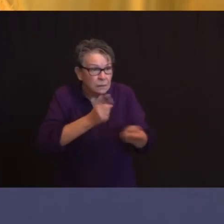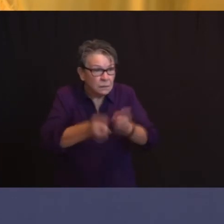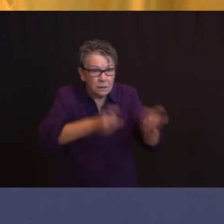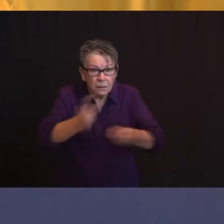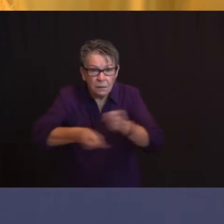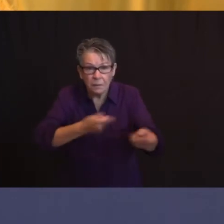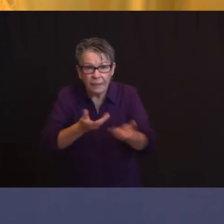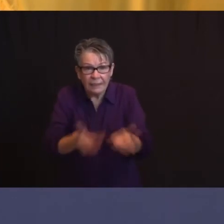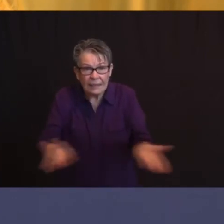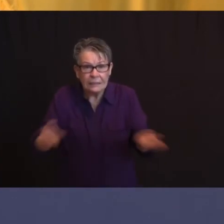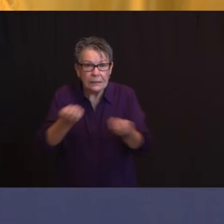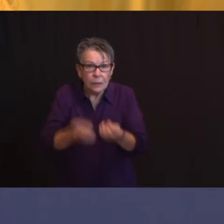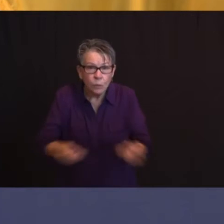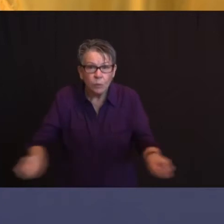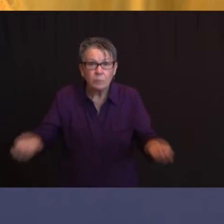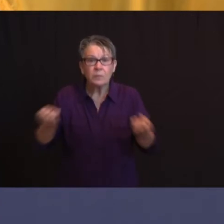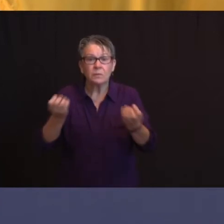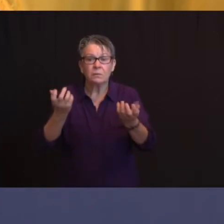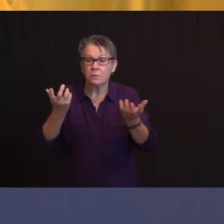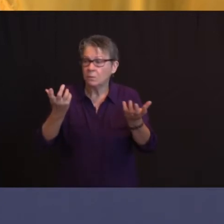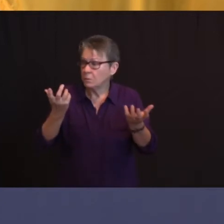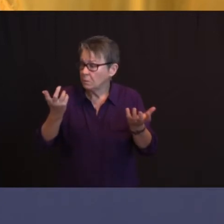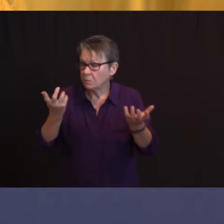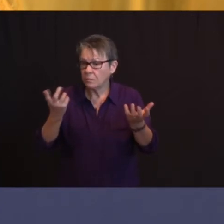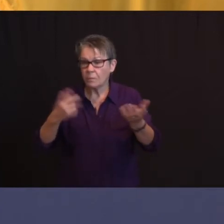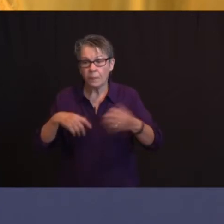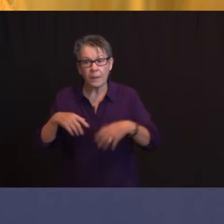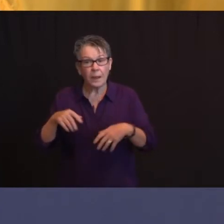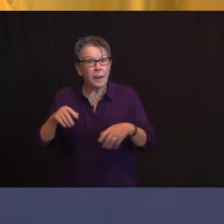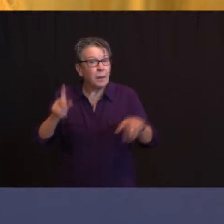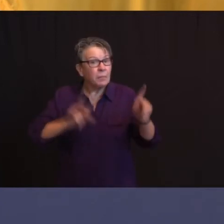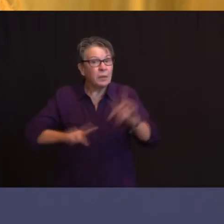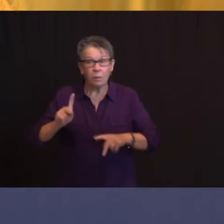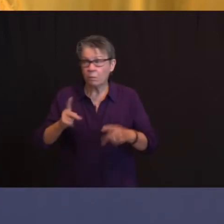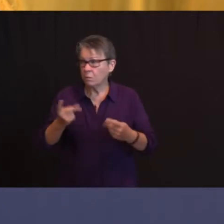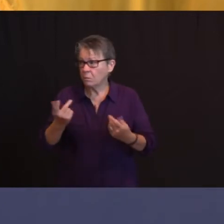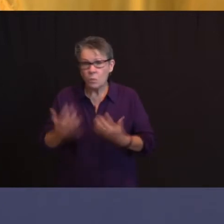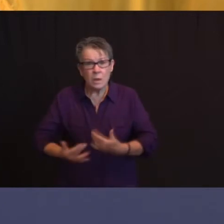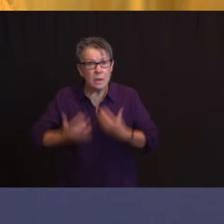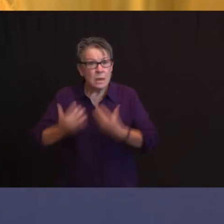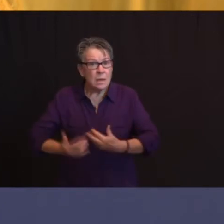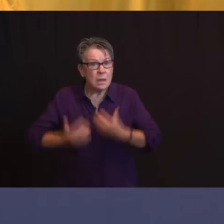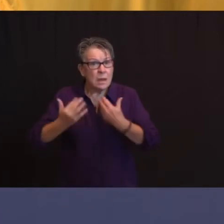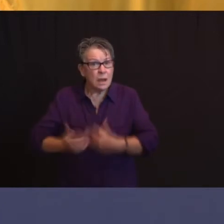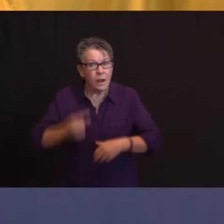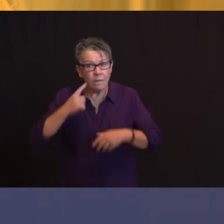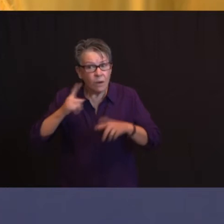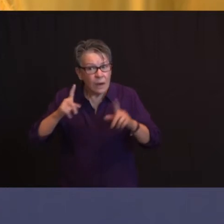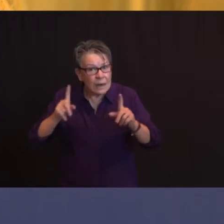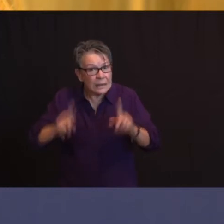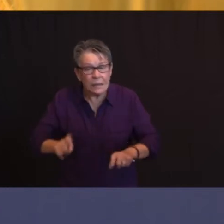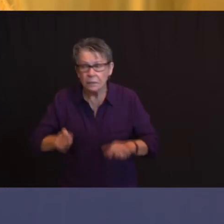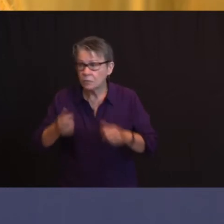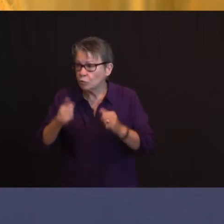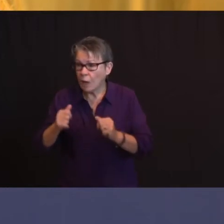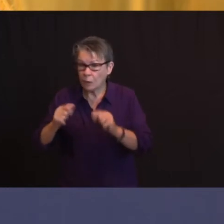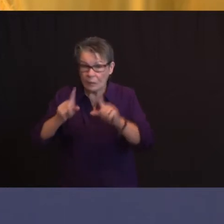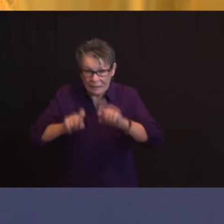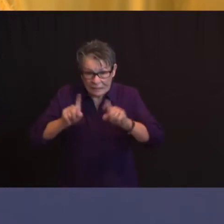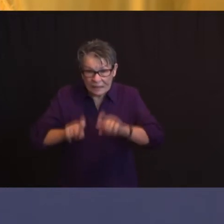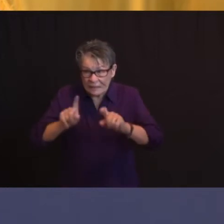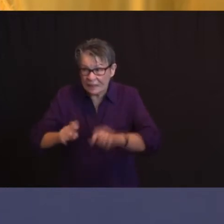a test, we got to fix that. So we're doing everything we can to continue to bulk up our testing. The Q Health, I